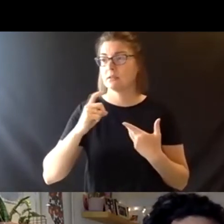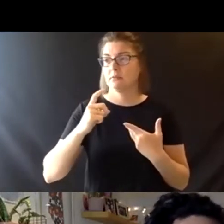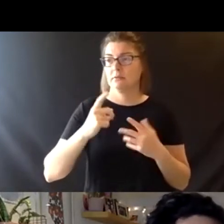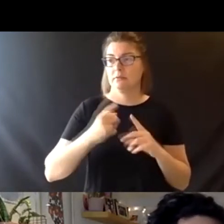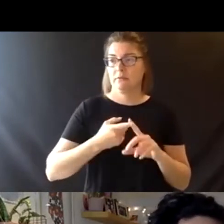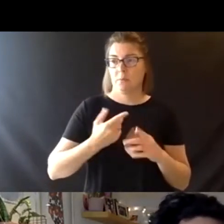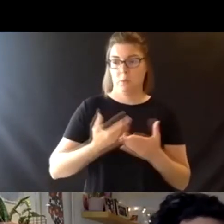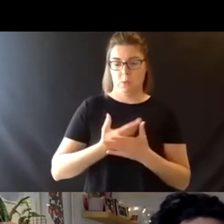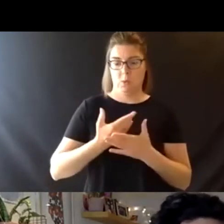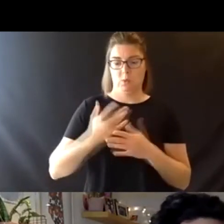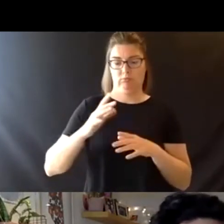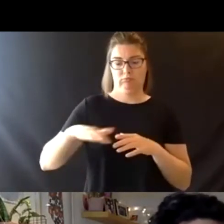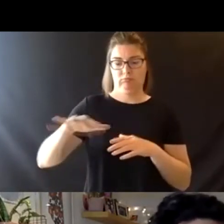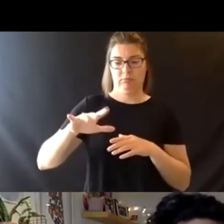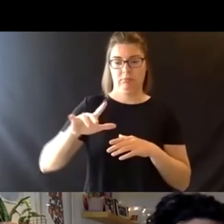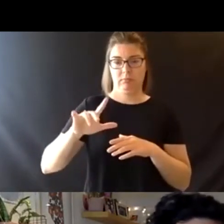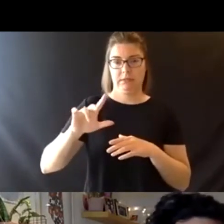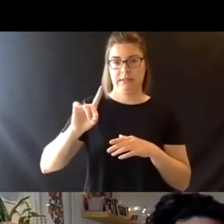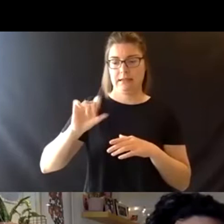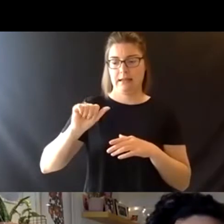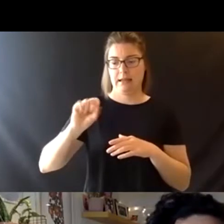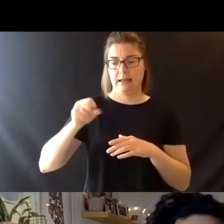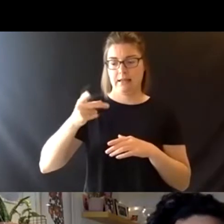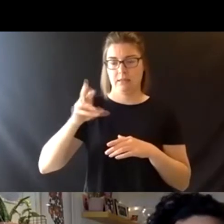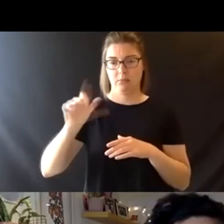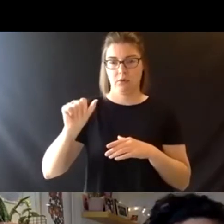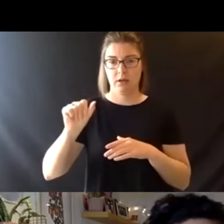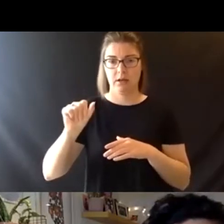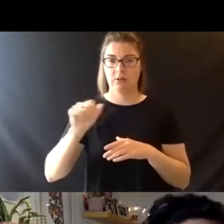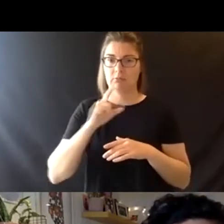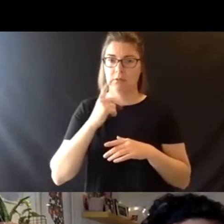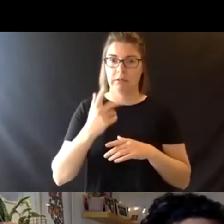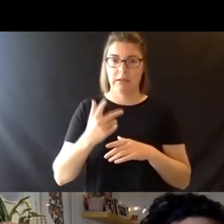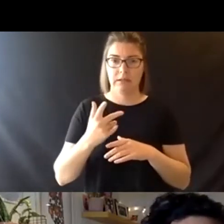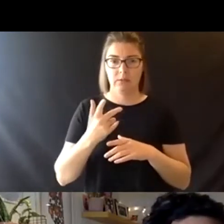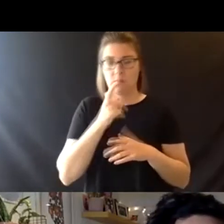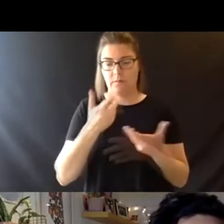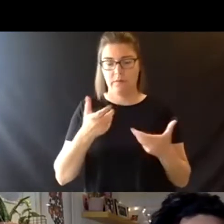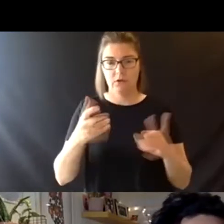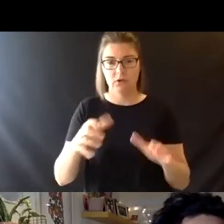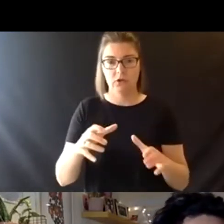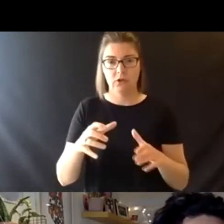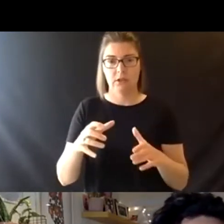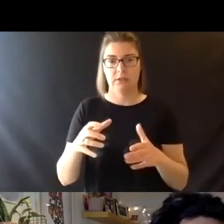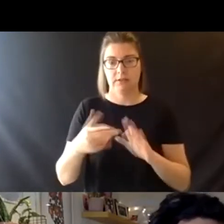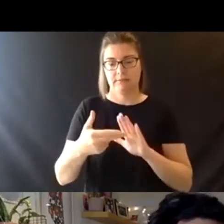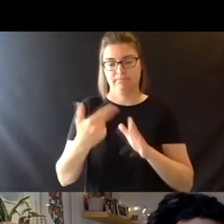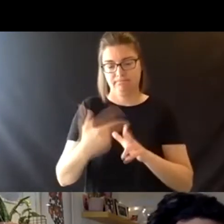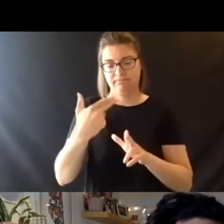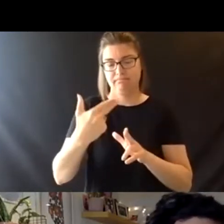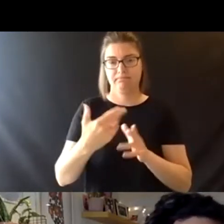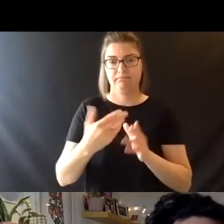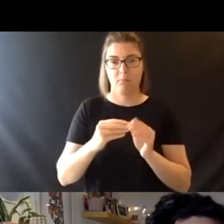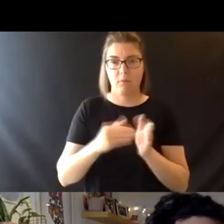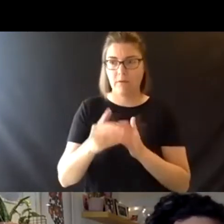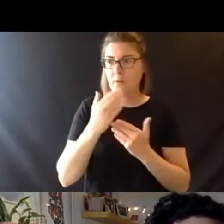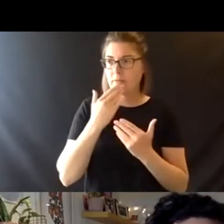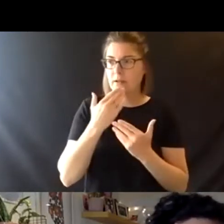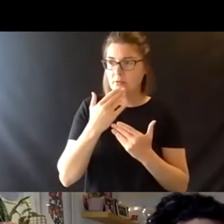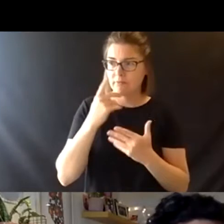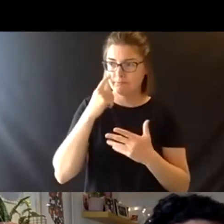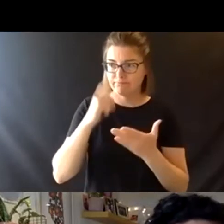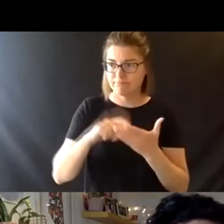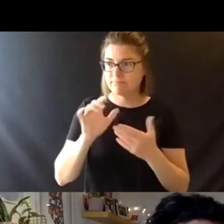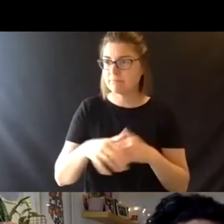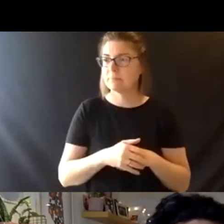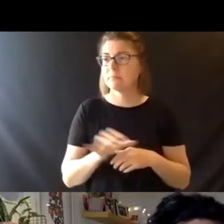diaspora, which, you know, diasporas are so salient. We don't get chances to really name them. So thank you for a bit of that. I'm also